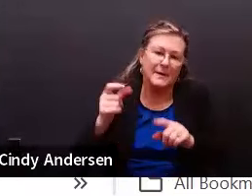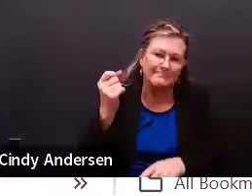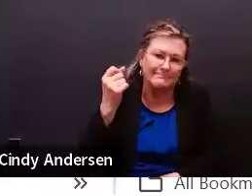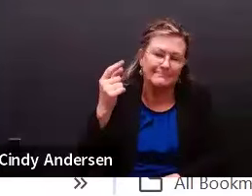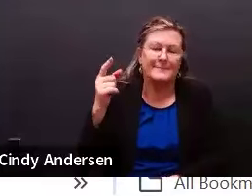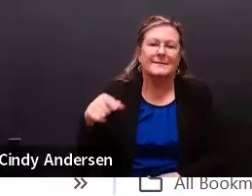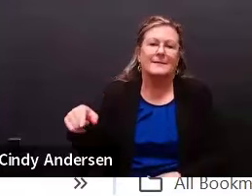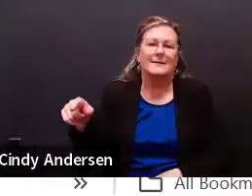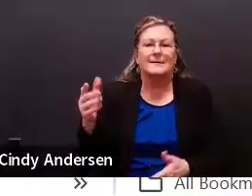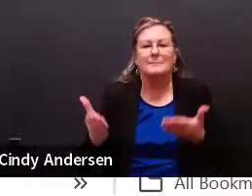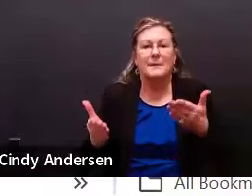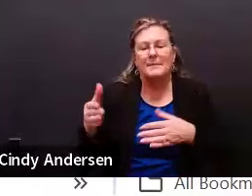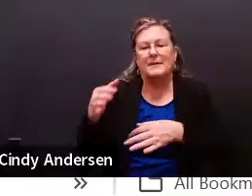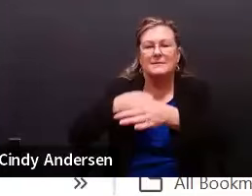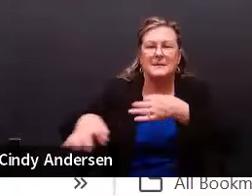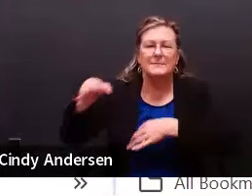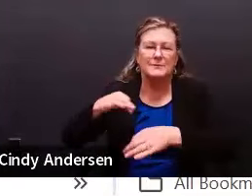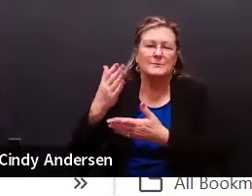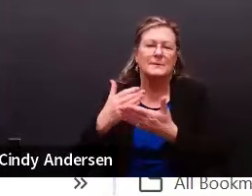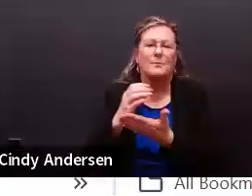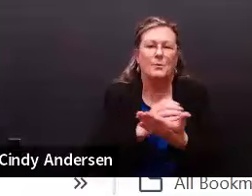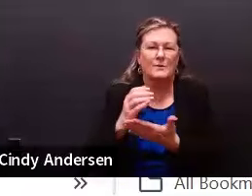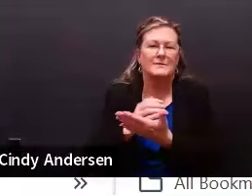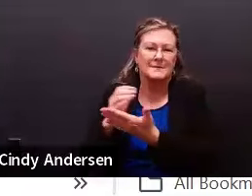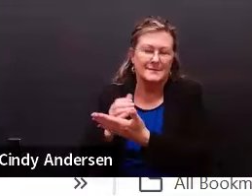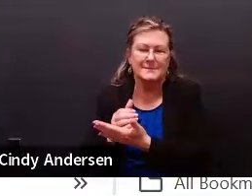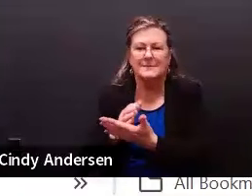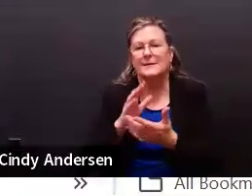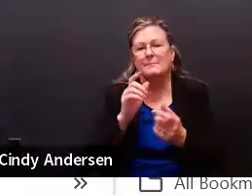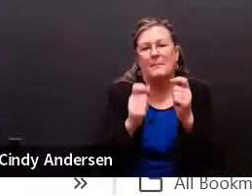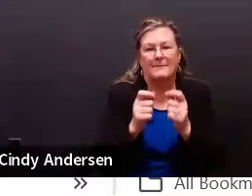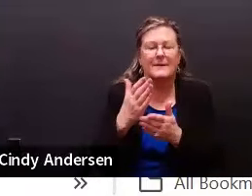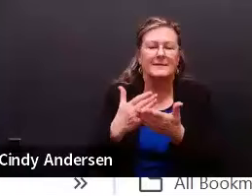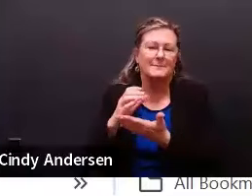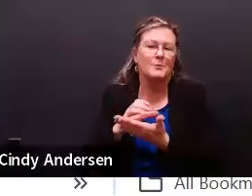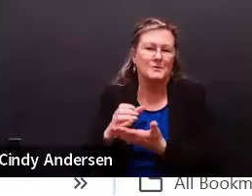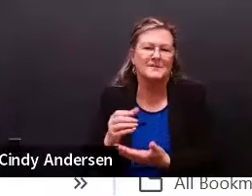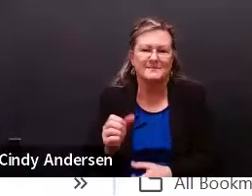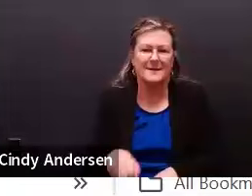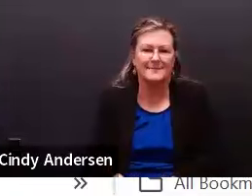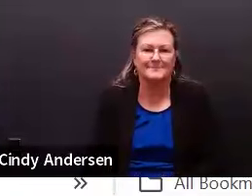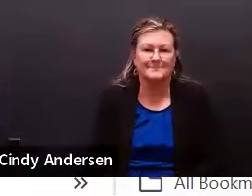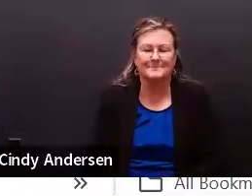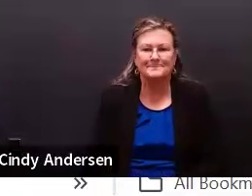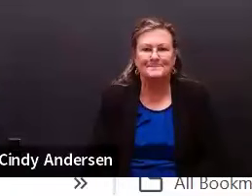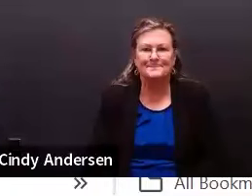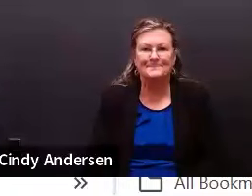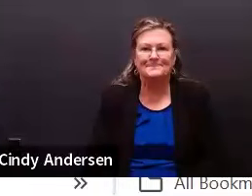that there may be course substitutions and some modifications within that content.